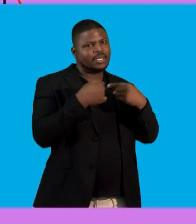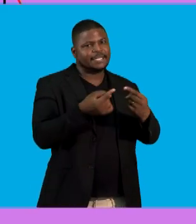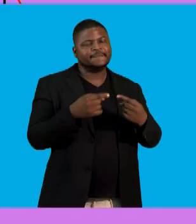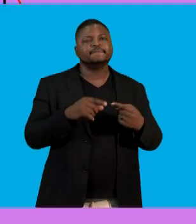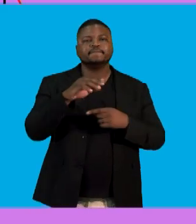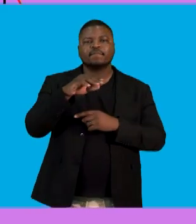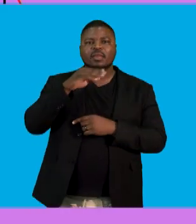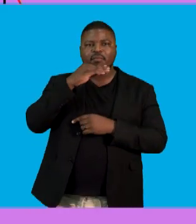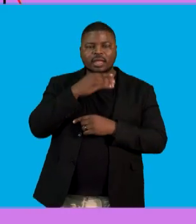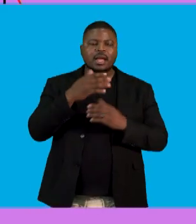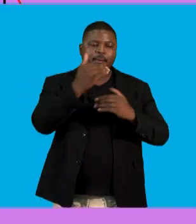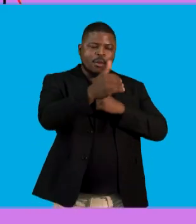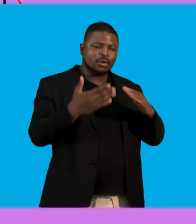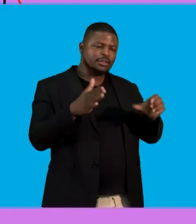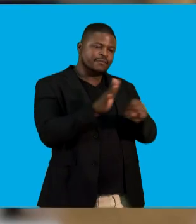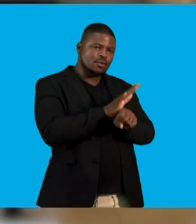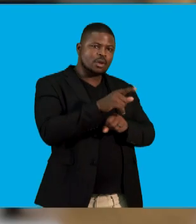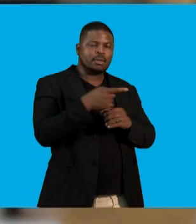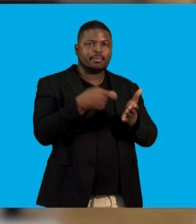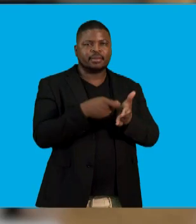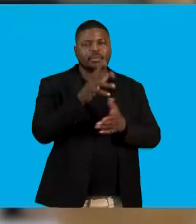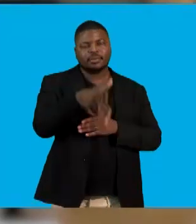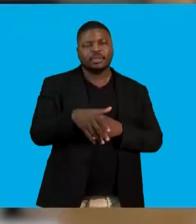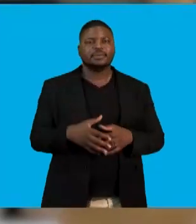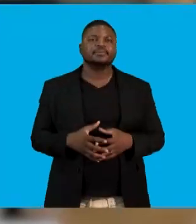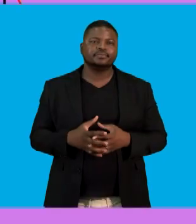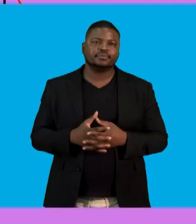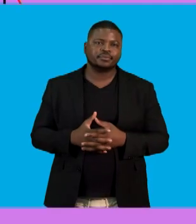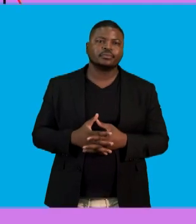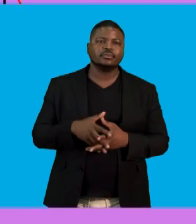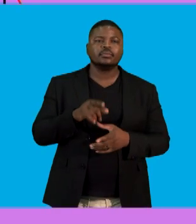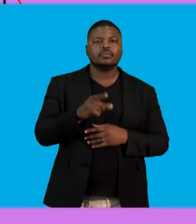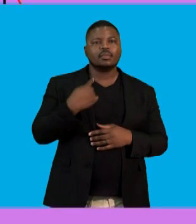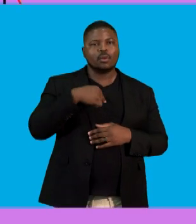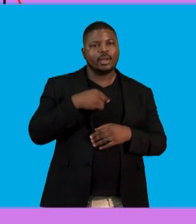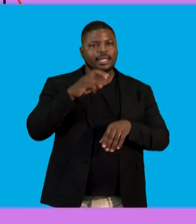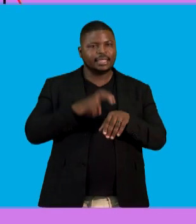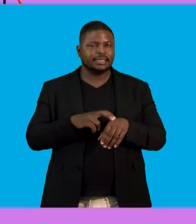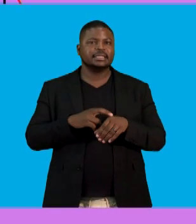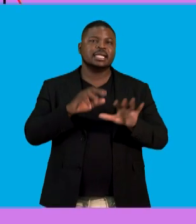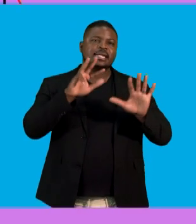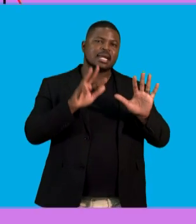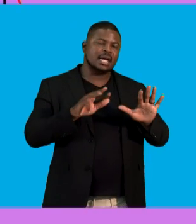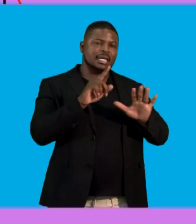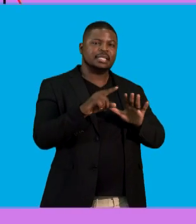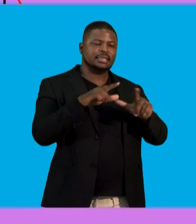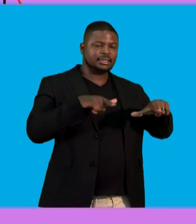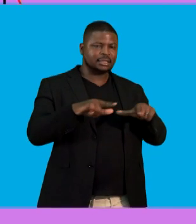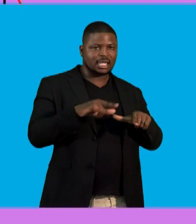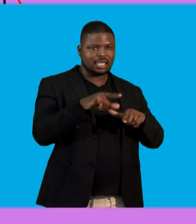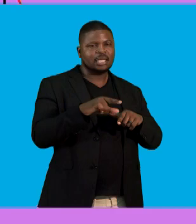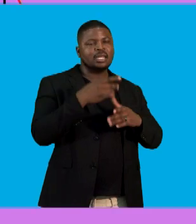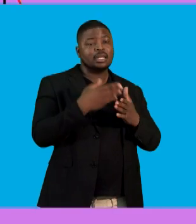used. The entire tile will not be used, only a part of it. So it means we need actually 9 tiles. Then it will be an